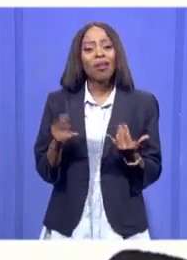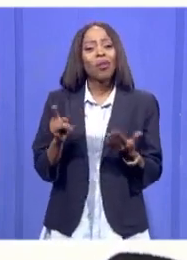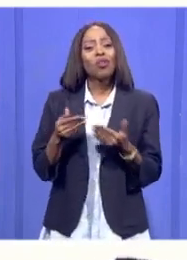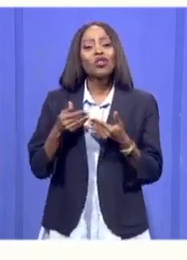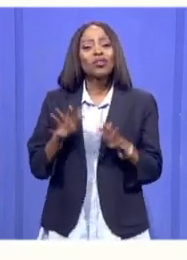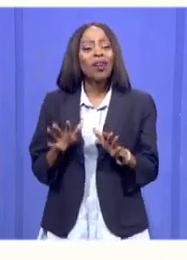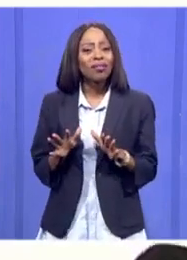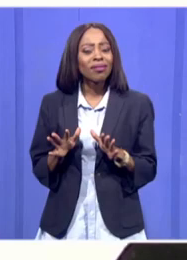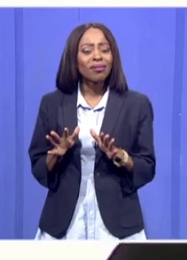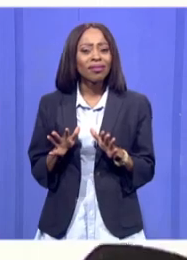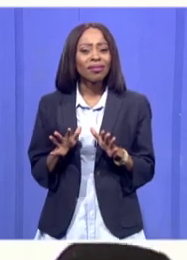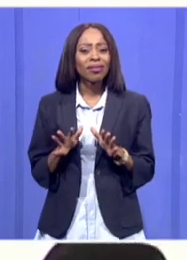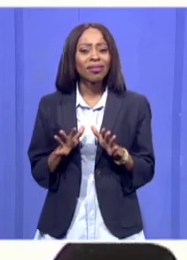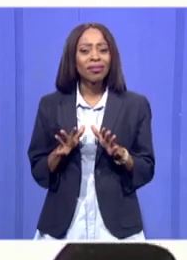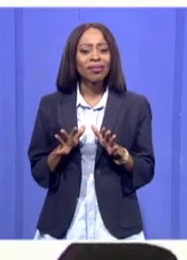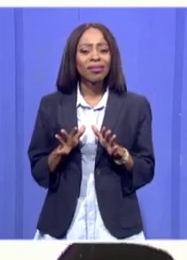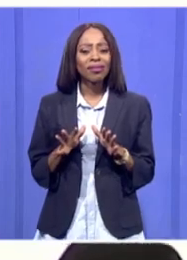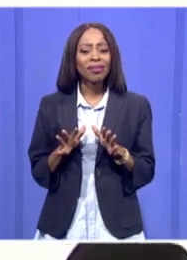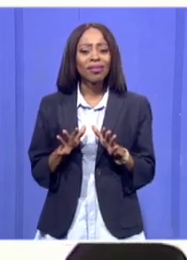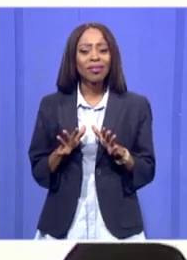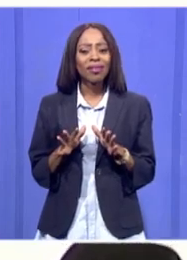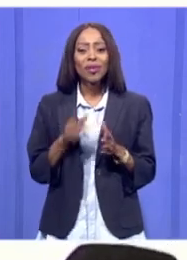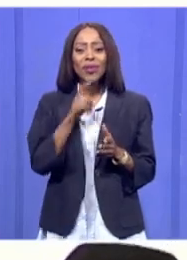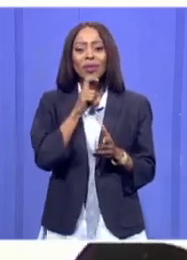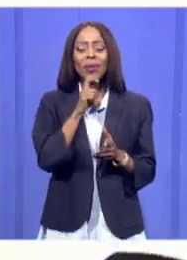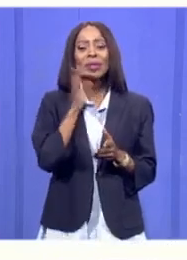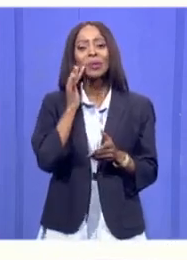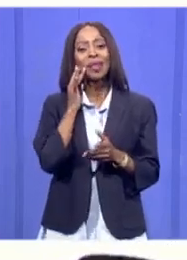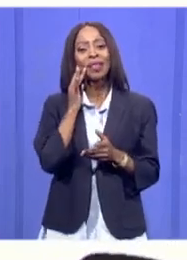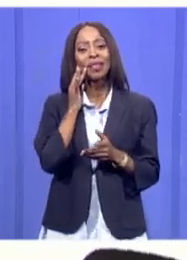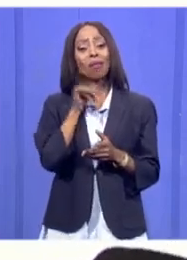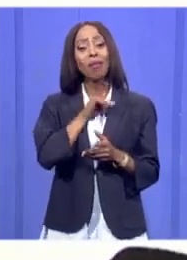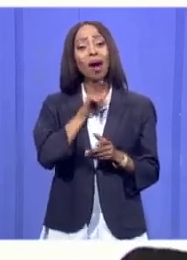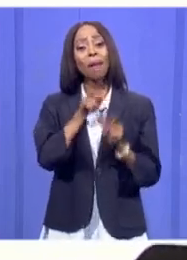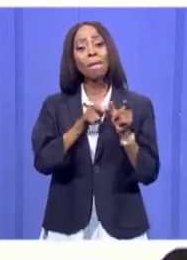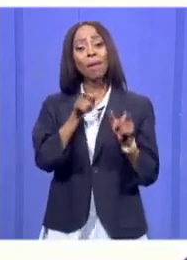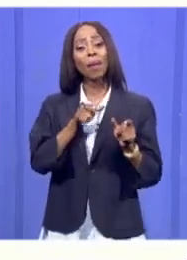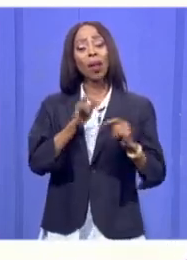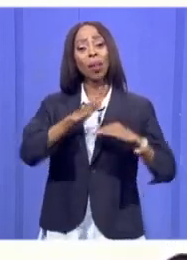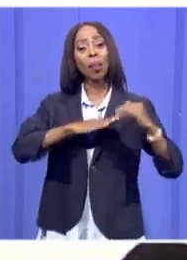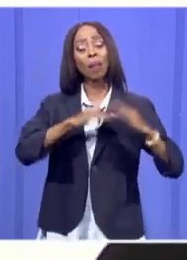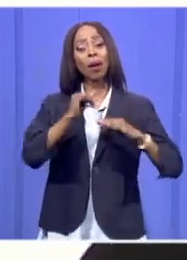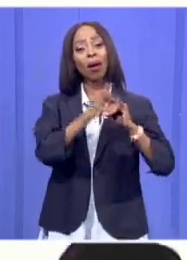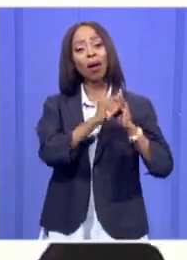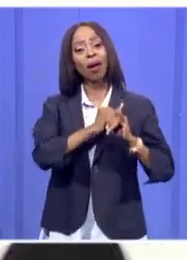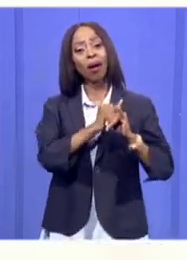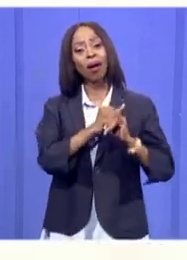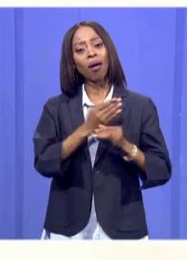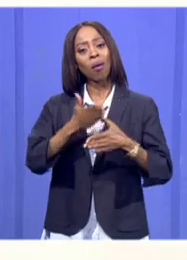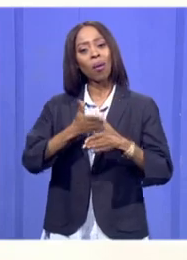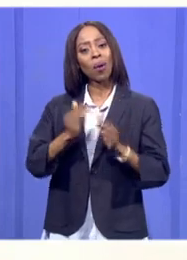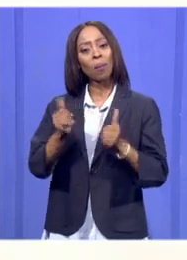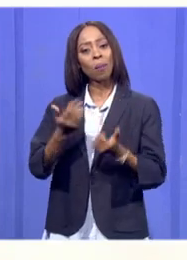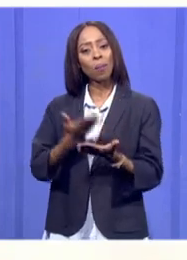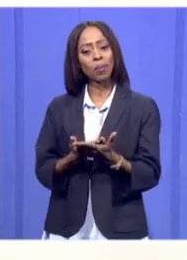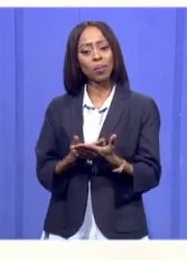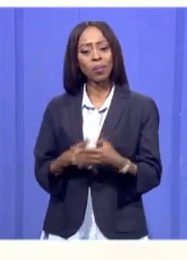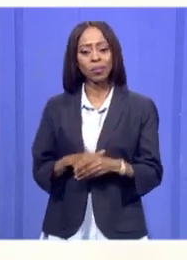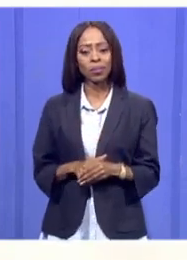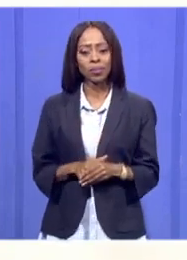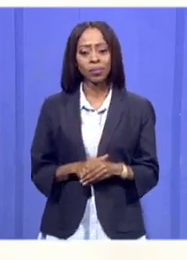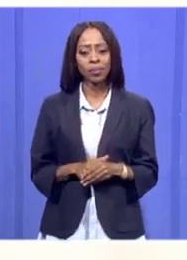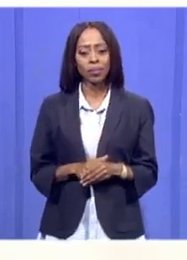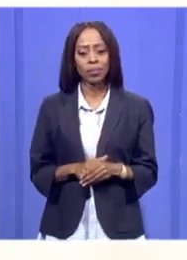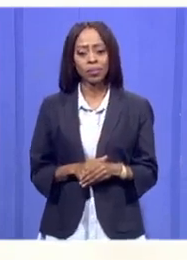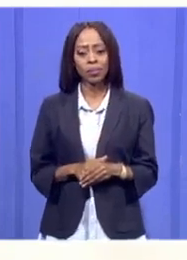start to just take it to scale so that people in the construction industry are able to operate? Thank you